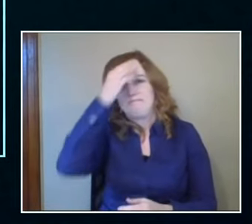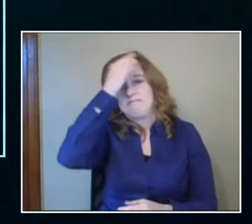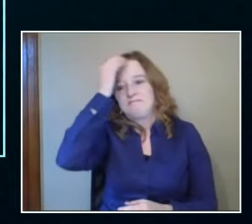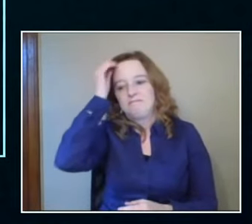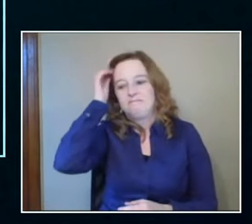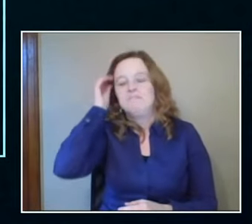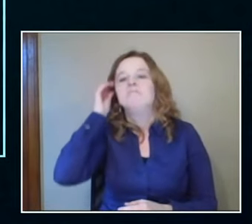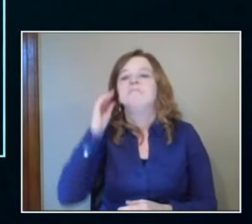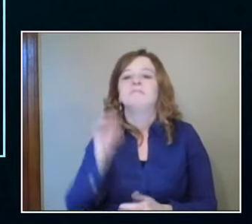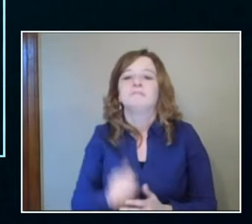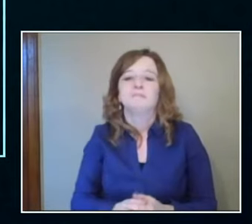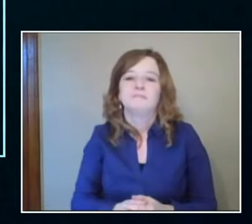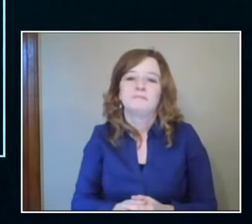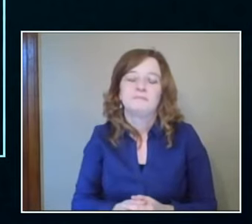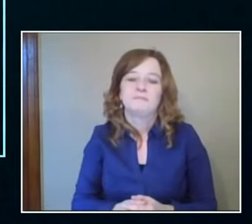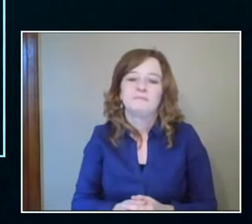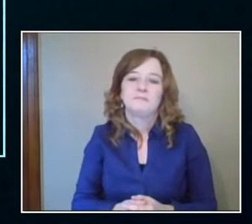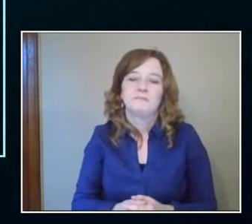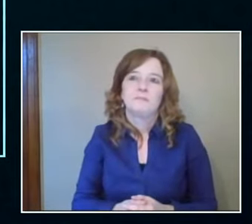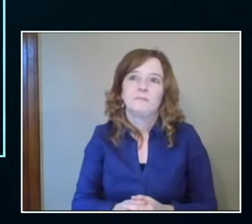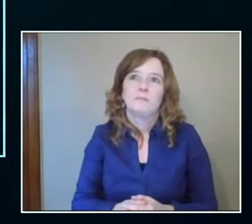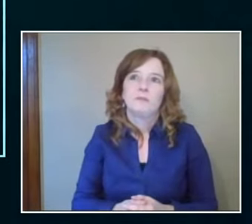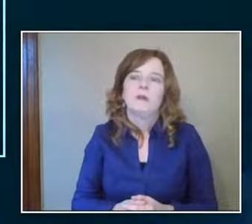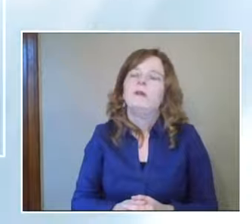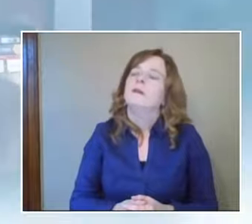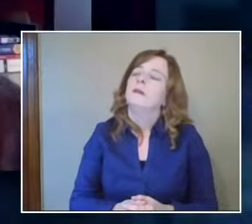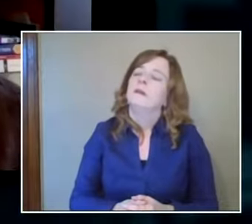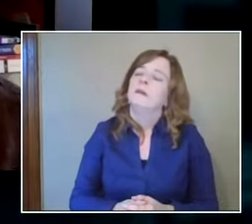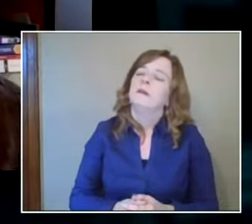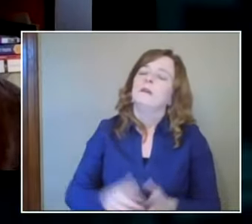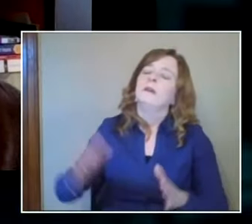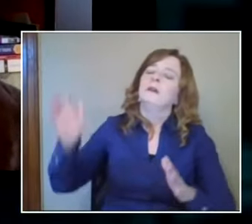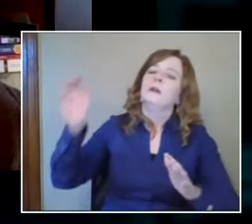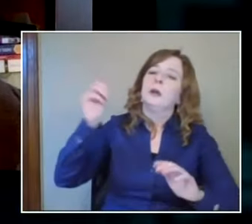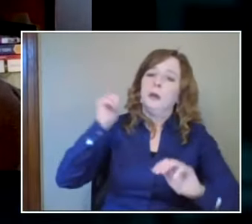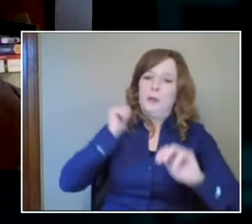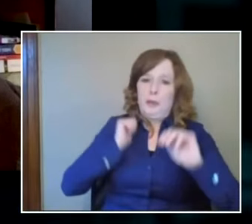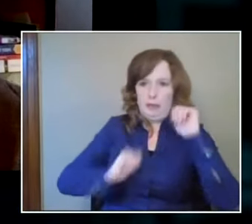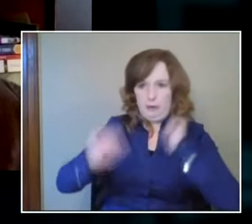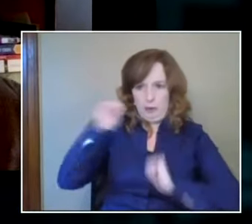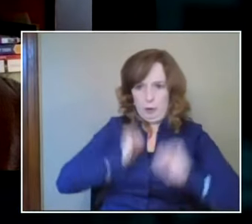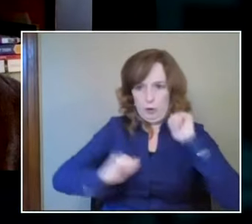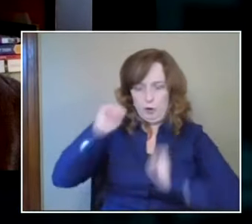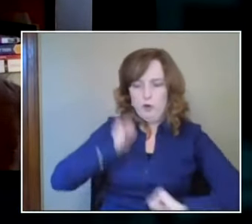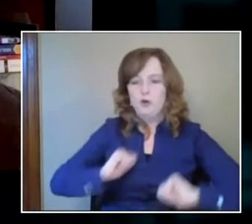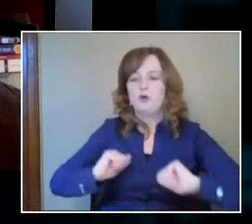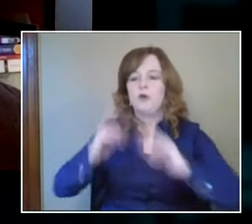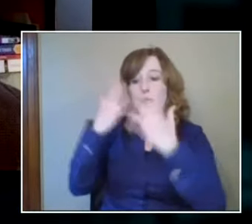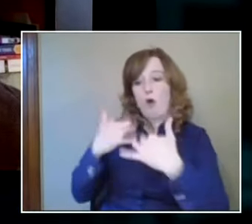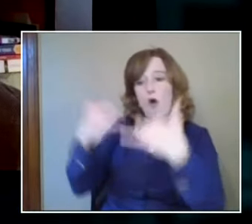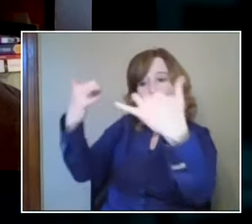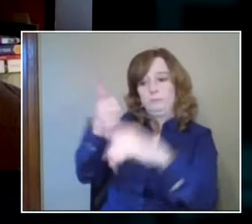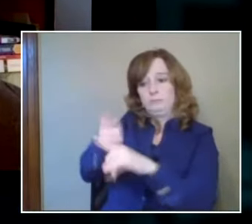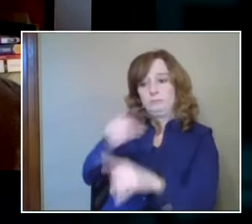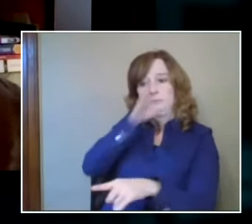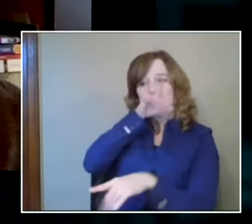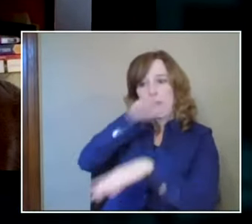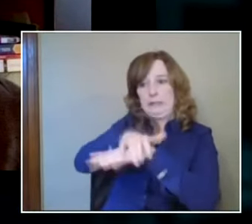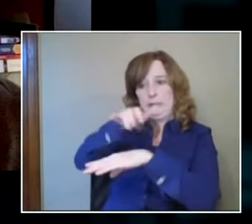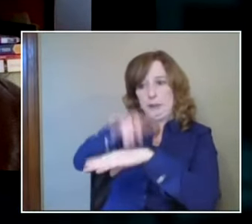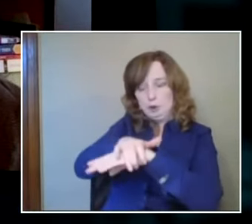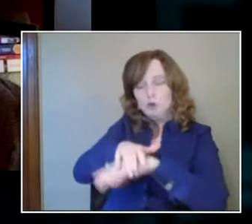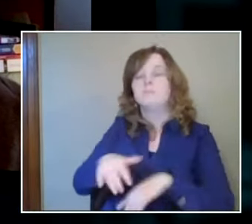When you're performing theater for an English-speaking audience and English is your first